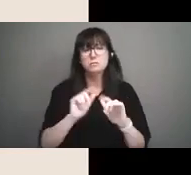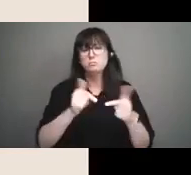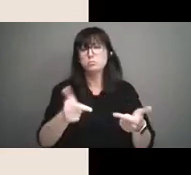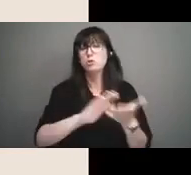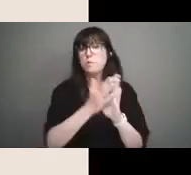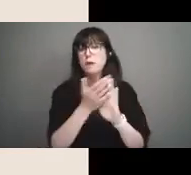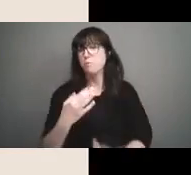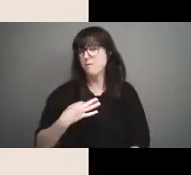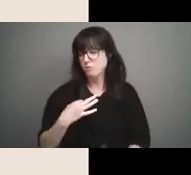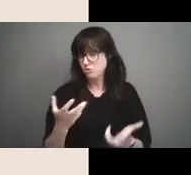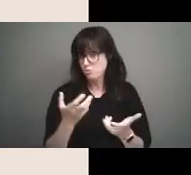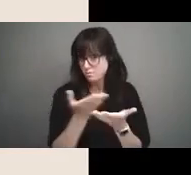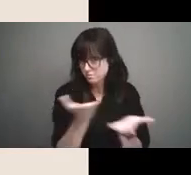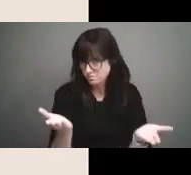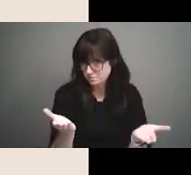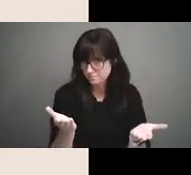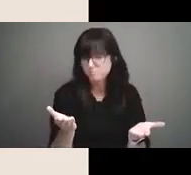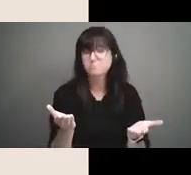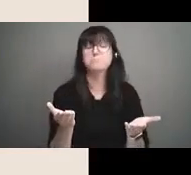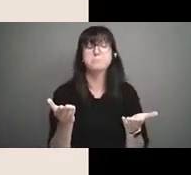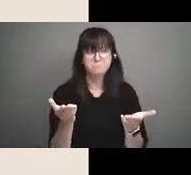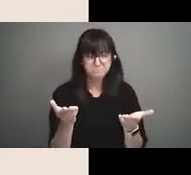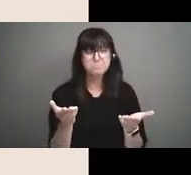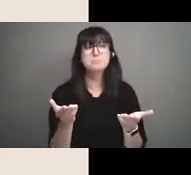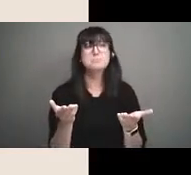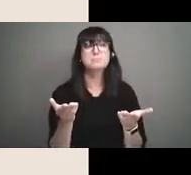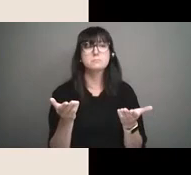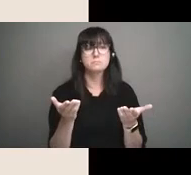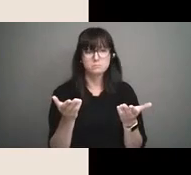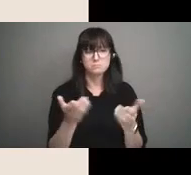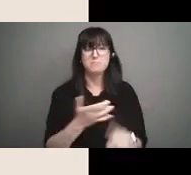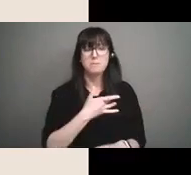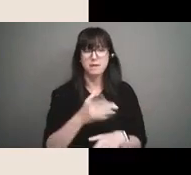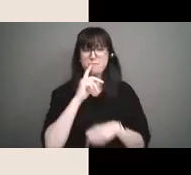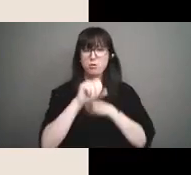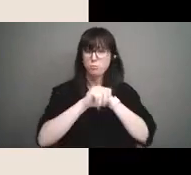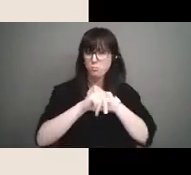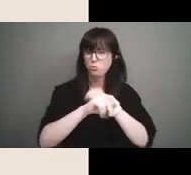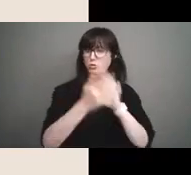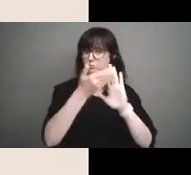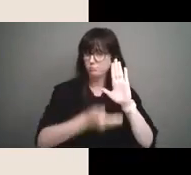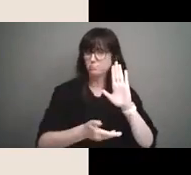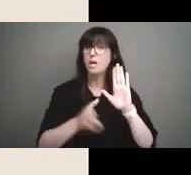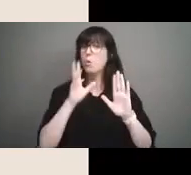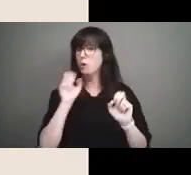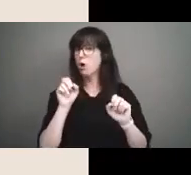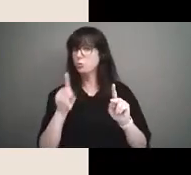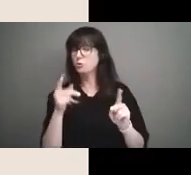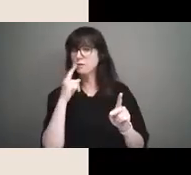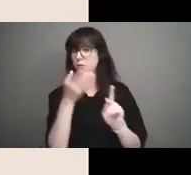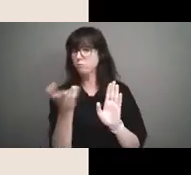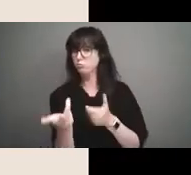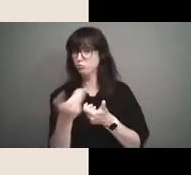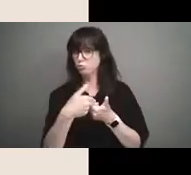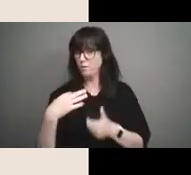a volunteer. And I would say out of that, you know, we always did on our promotion tell people that there was going to be that opportunity. So some